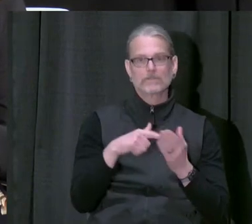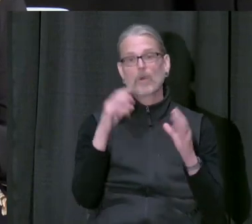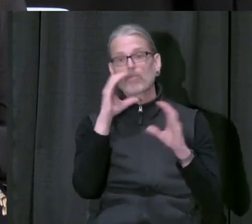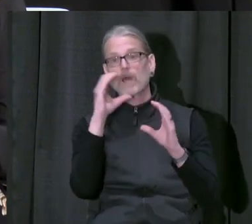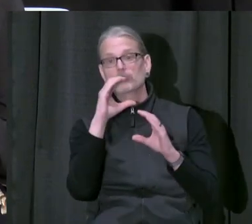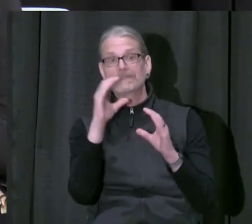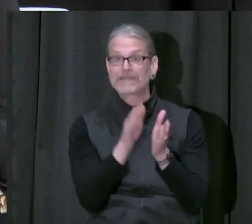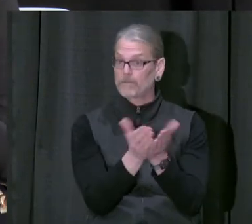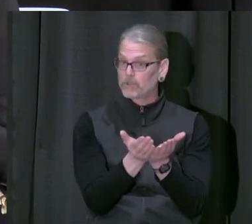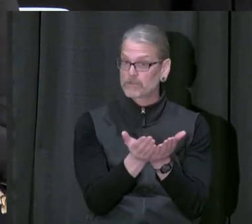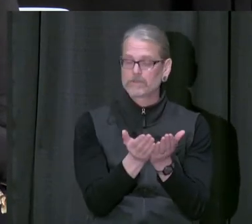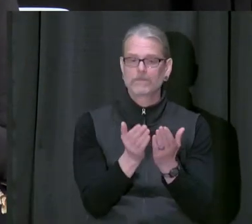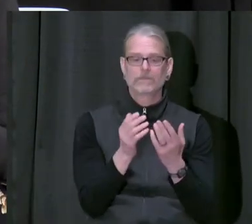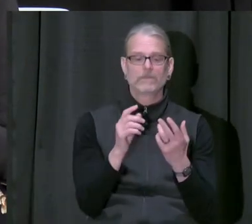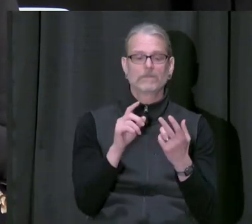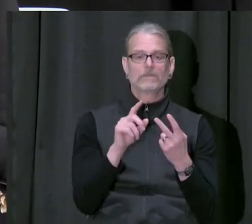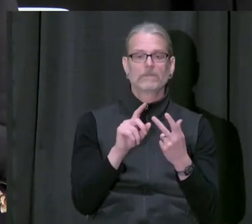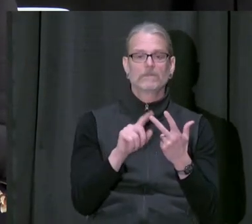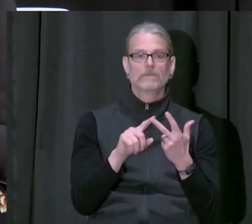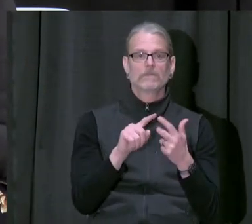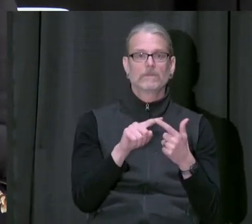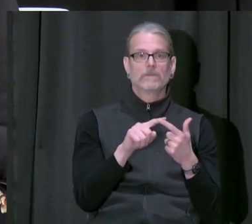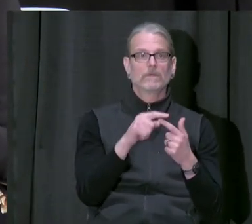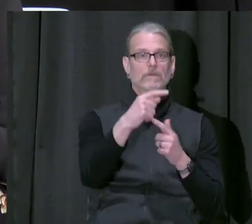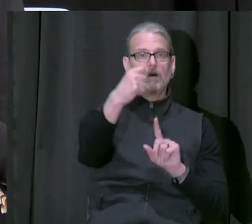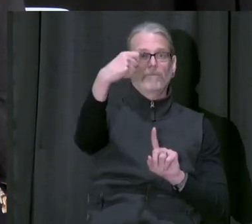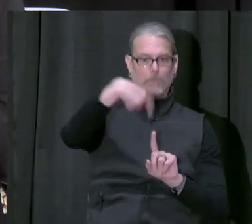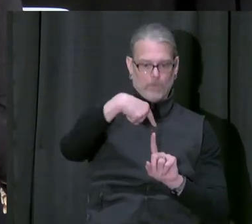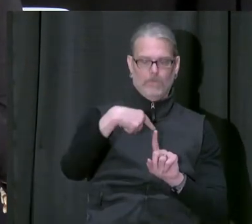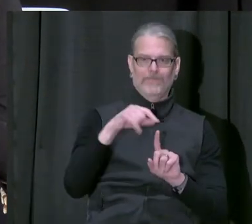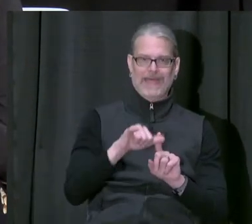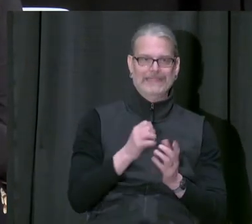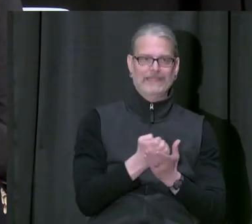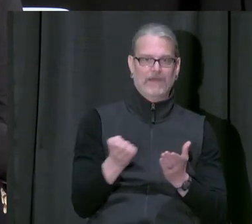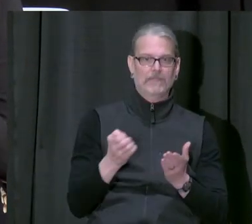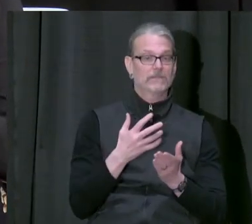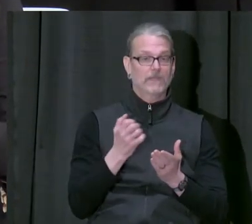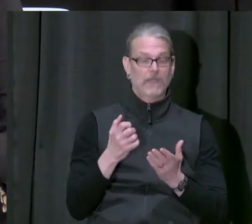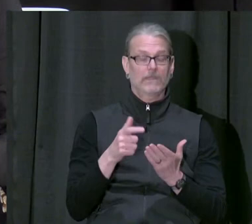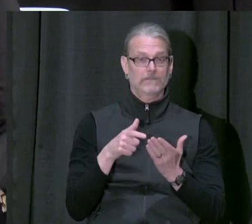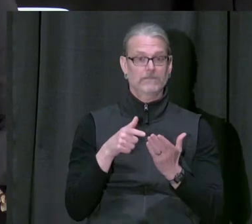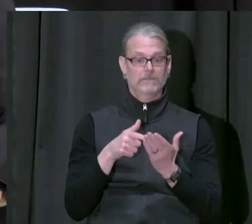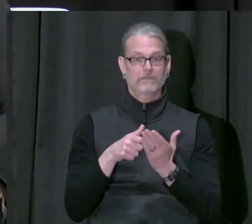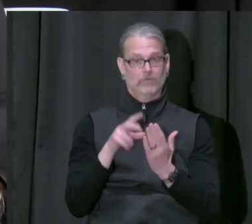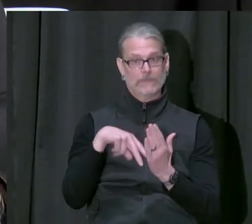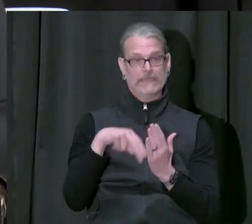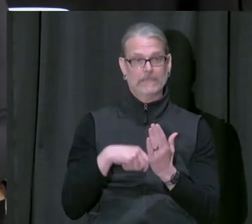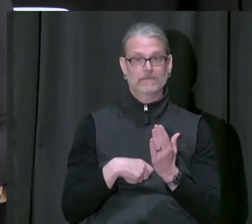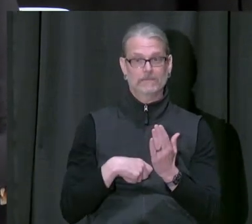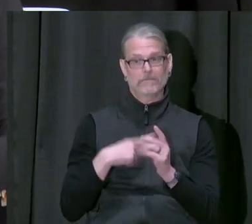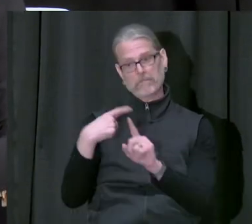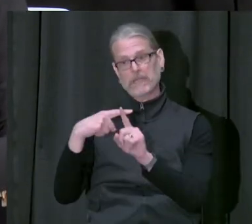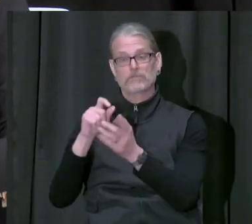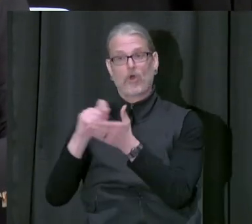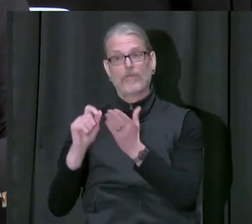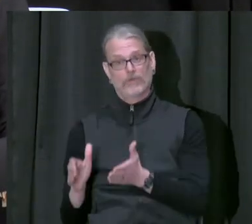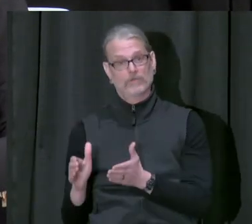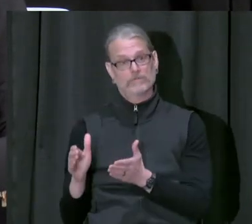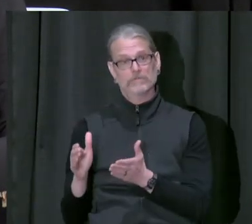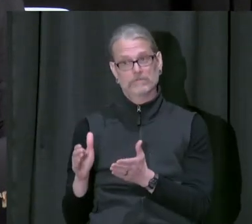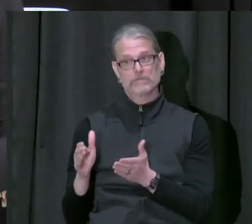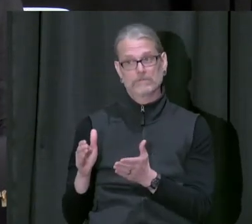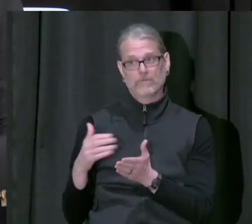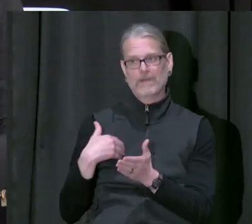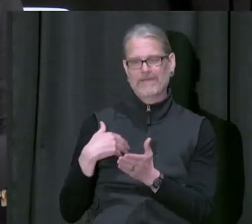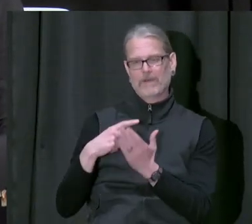browsing and purchasing of a book, delivering it to their device, reading a book, and potentially even authoring a book as an independent author through our Kindle Direct Publishing